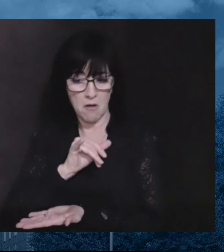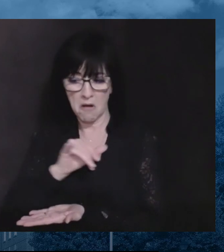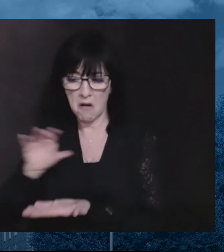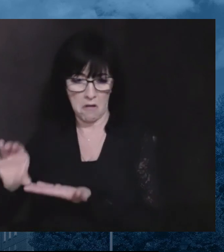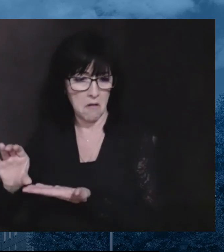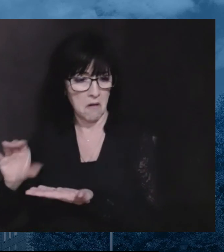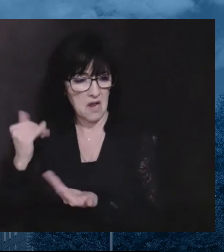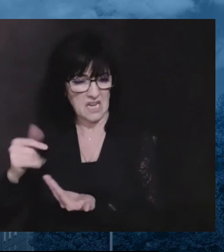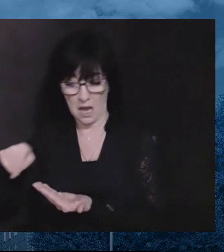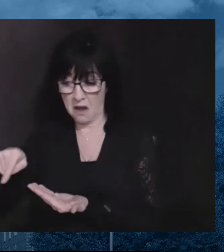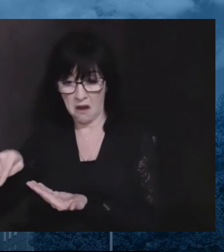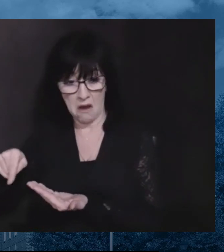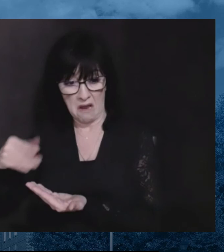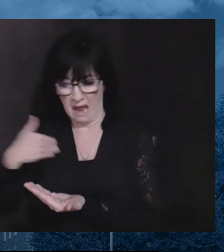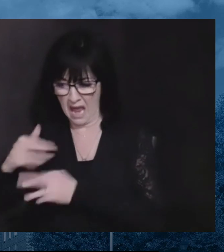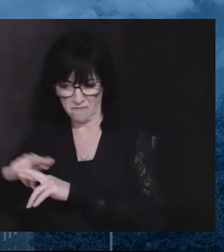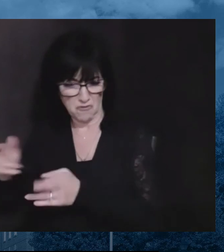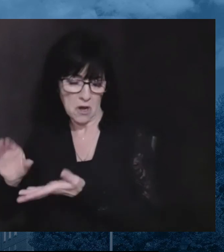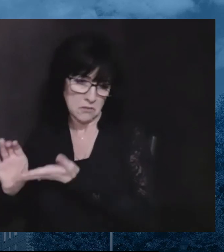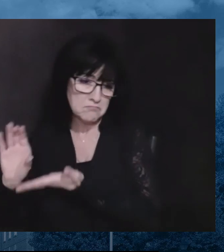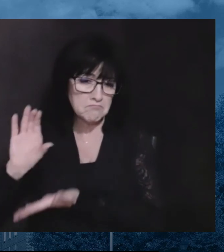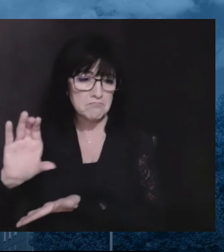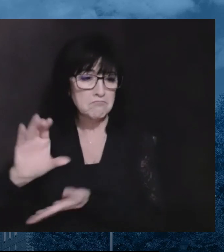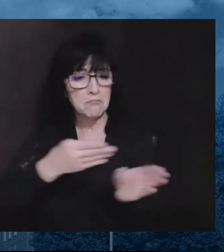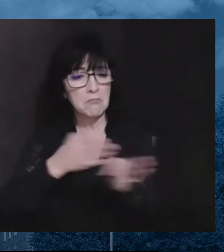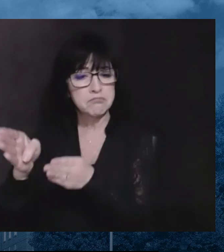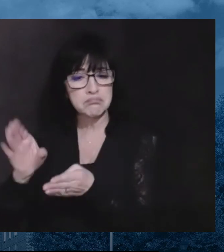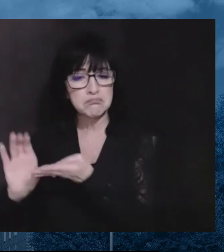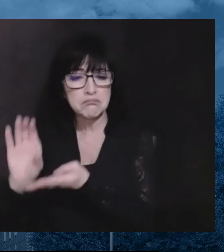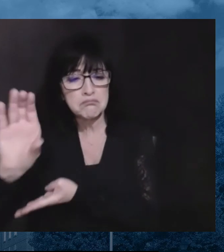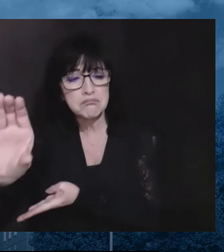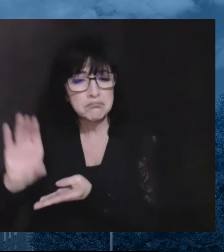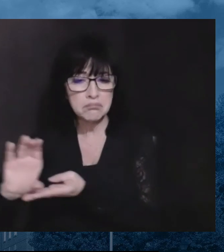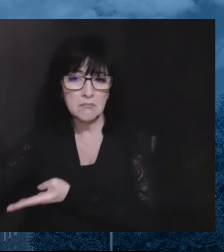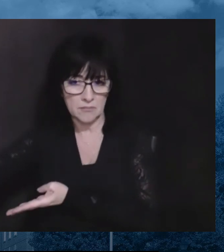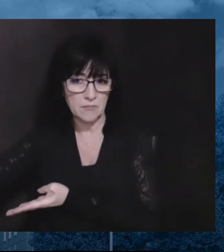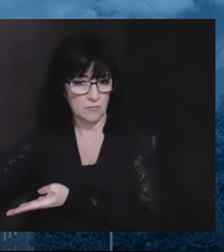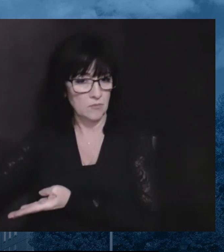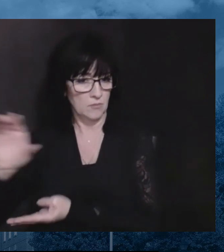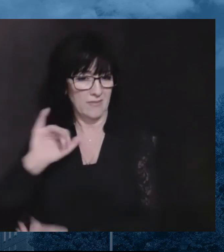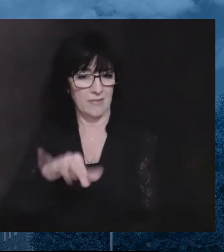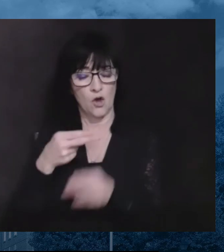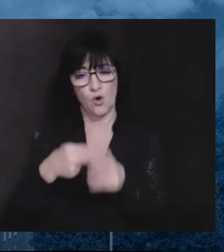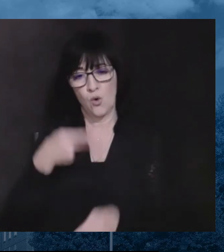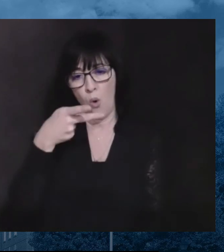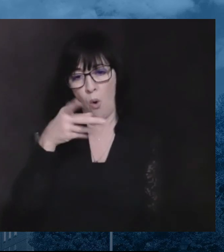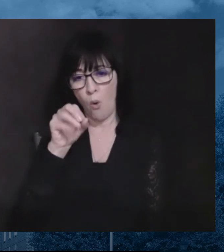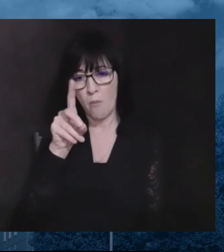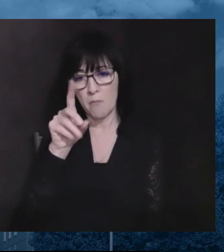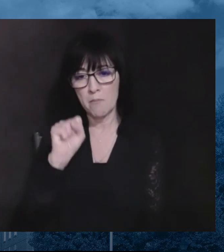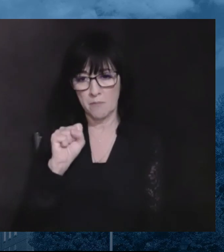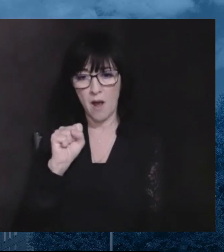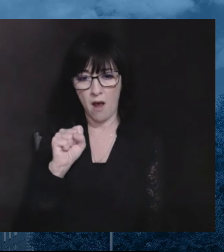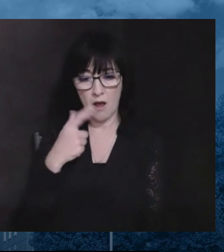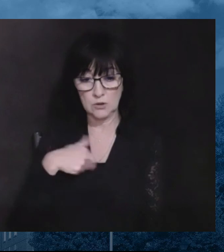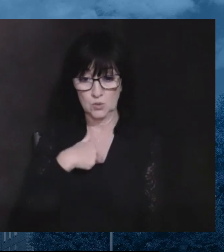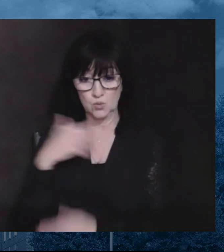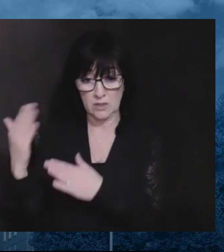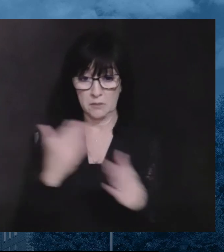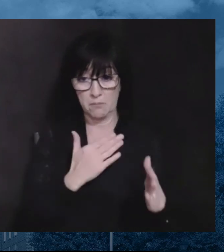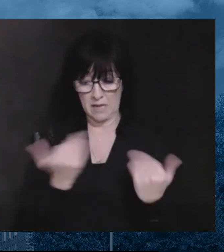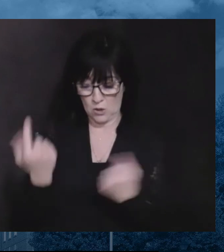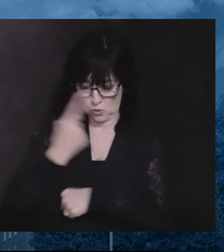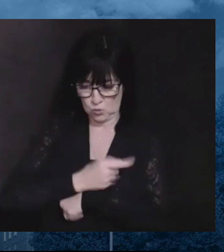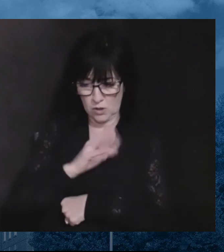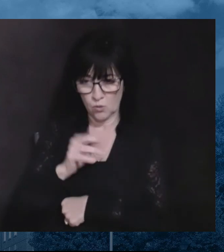and ultimately into the next group through these pods that we've been talking about. And we're going to do one, I think it's today or